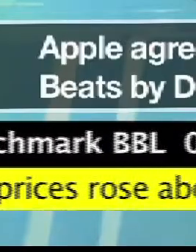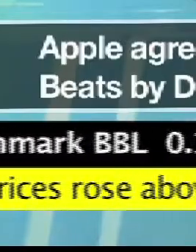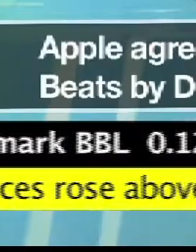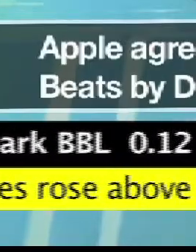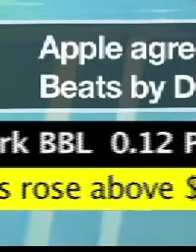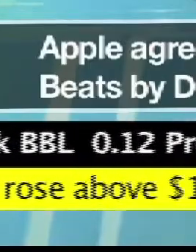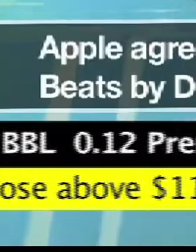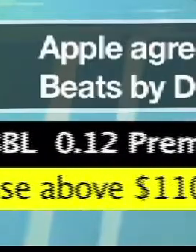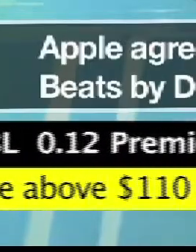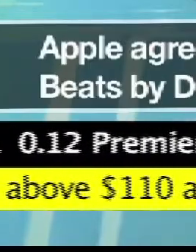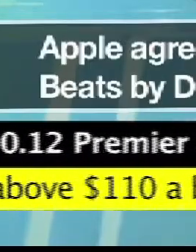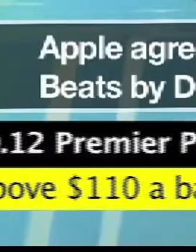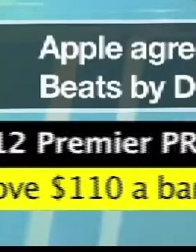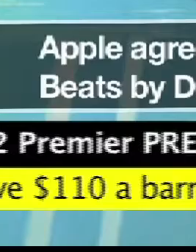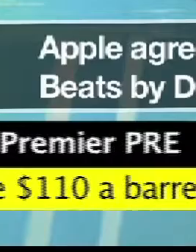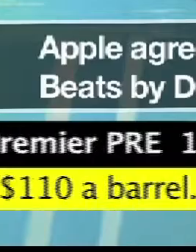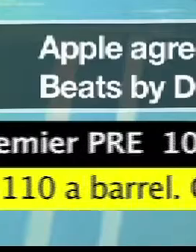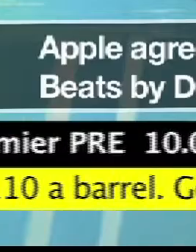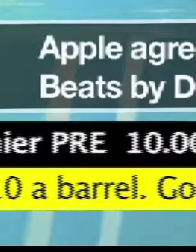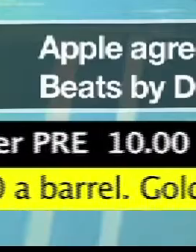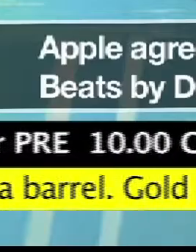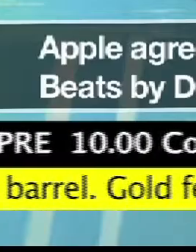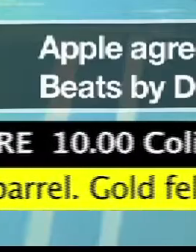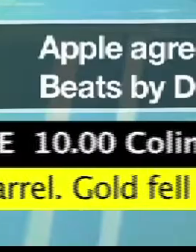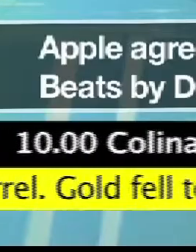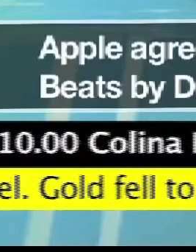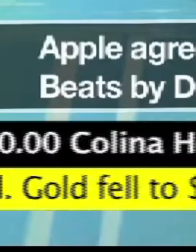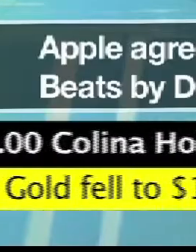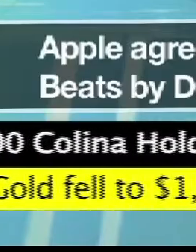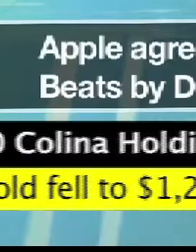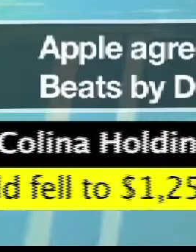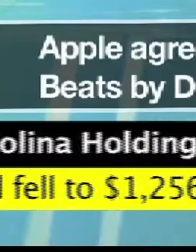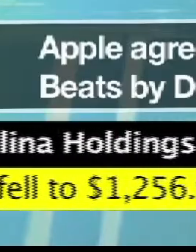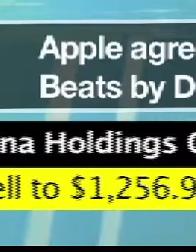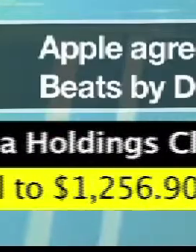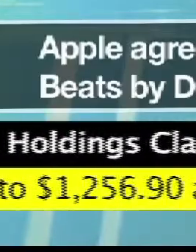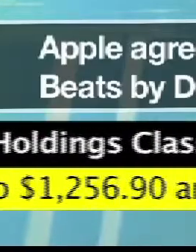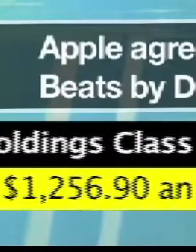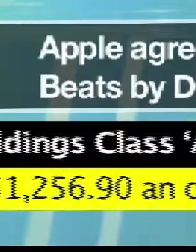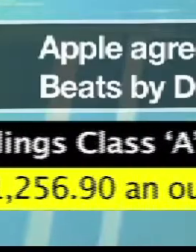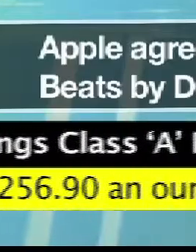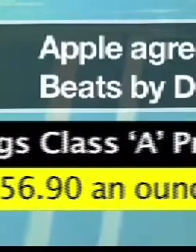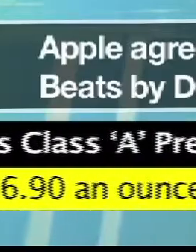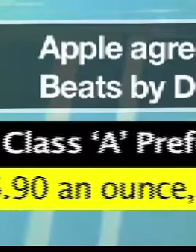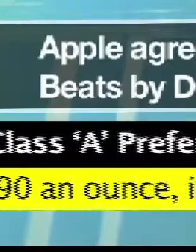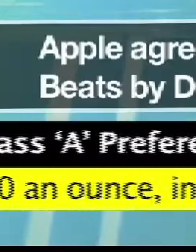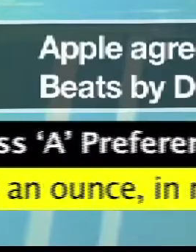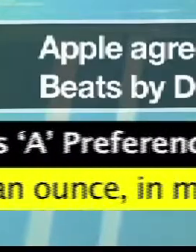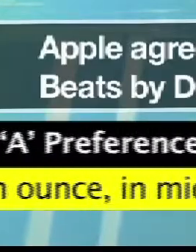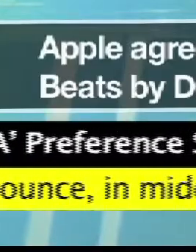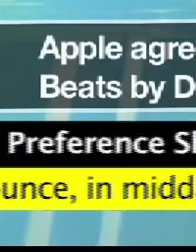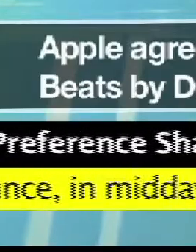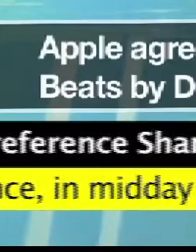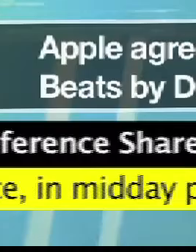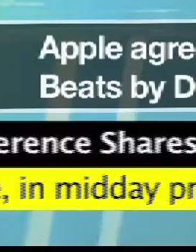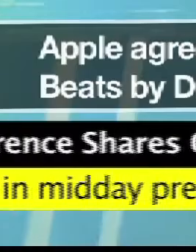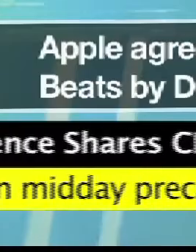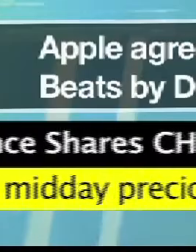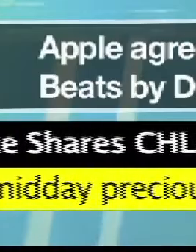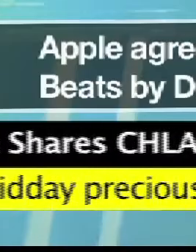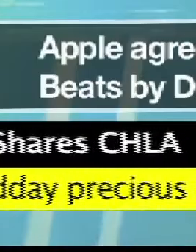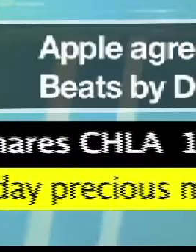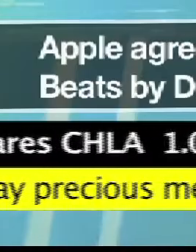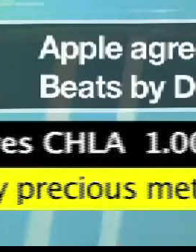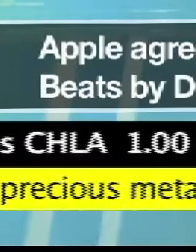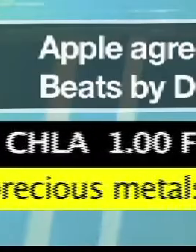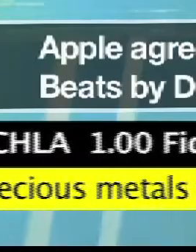Apple's largest acquisition to date. As part of the acquisition, Beats co-founders will join the technology team. Apple boss Tim Cook